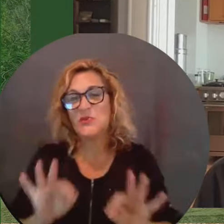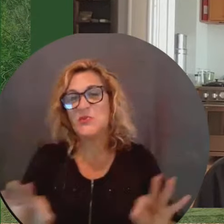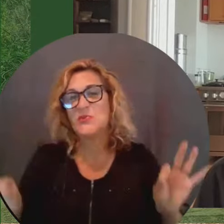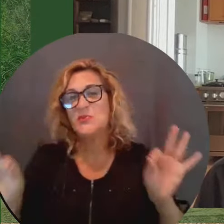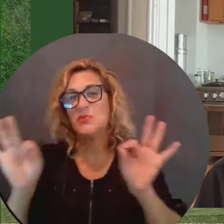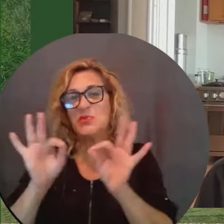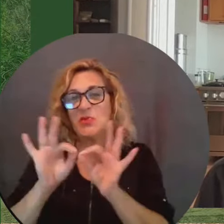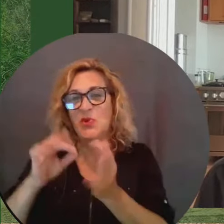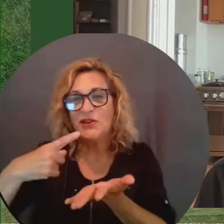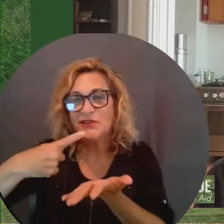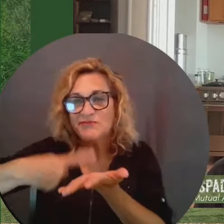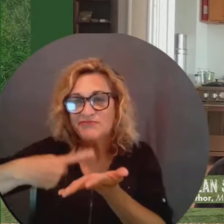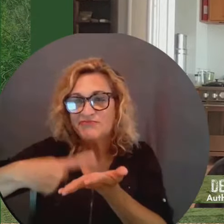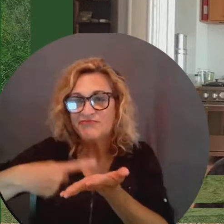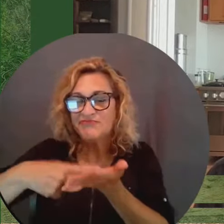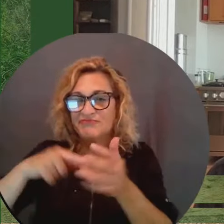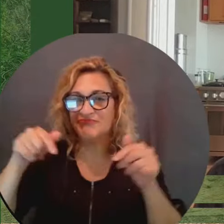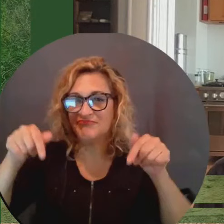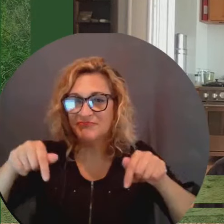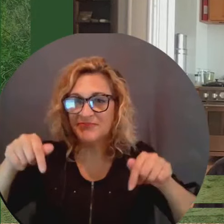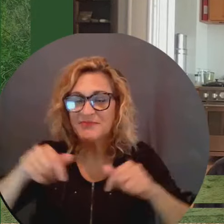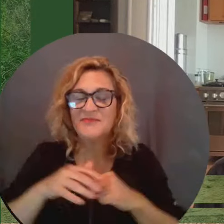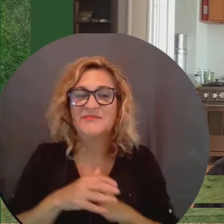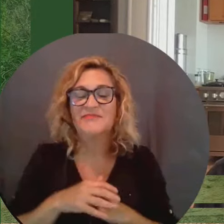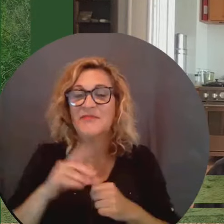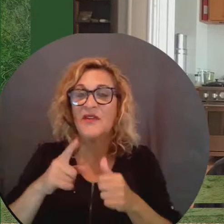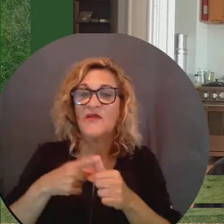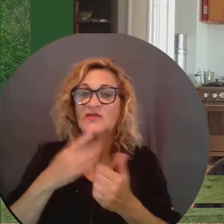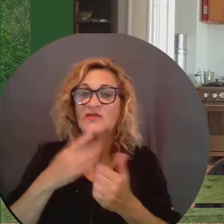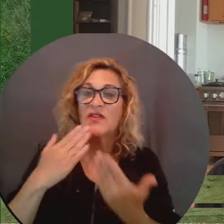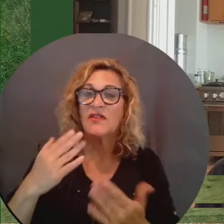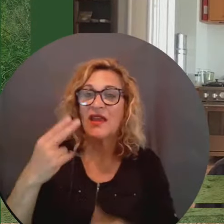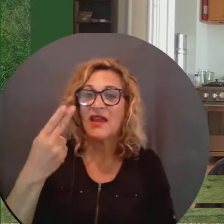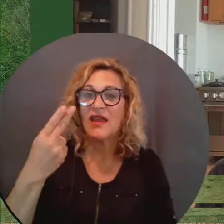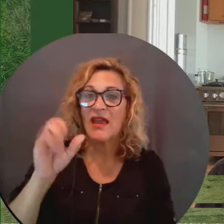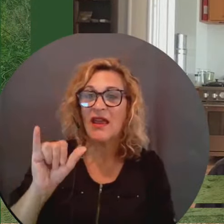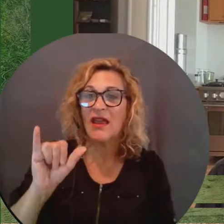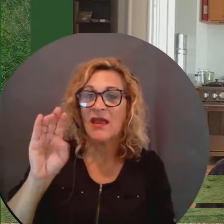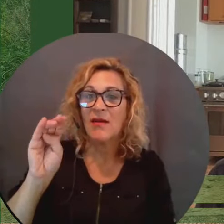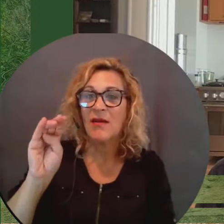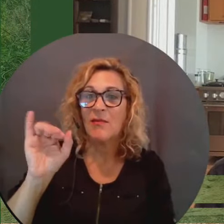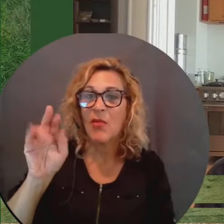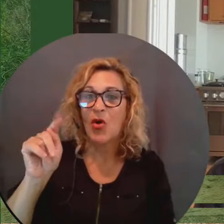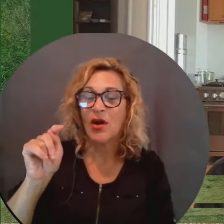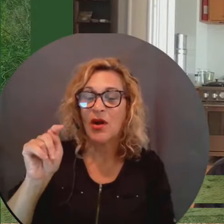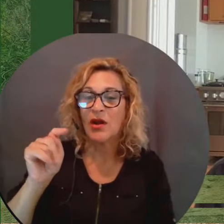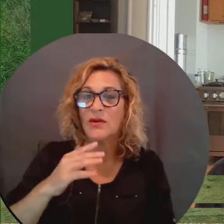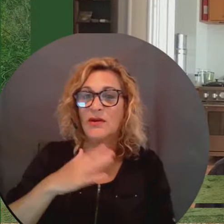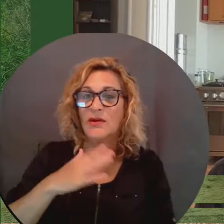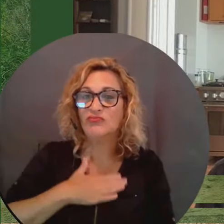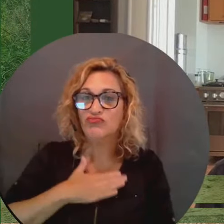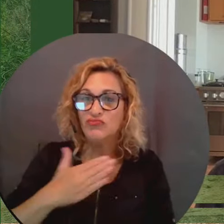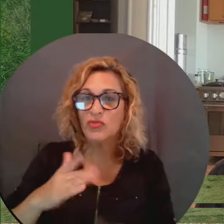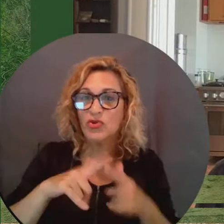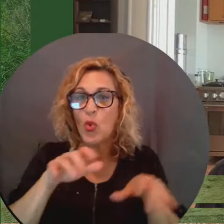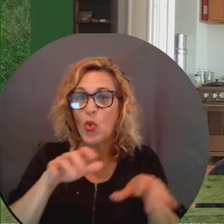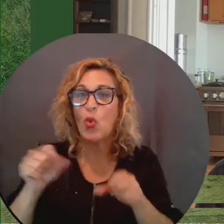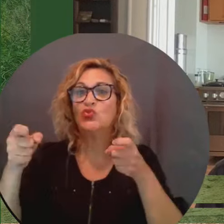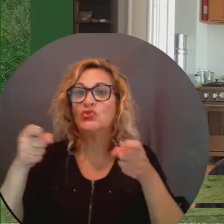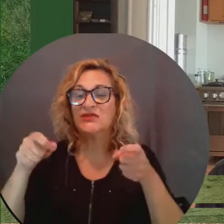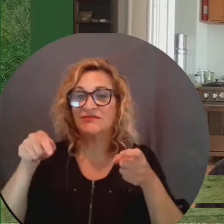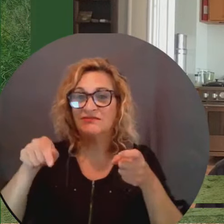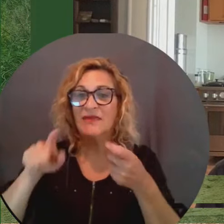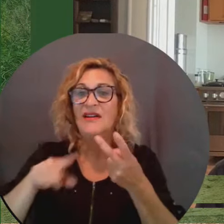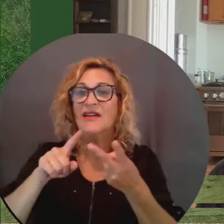conversation. I just want to start by thanking Haymarket for being willing to host us and John for doing the tech, and